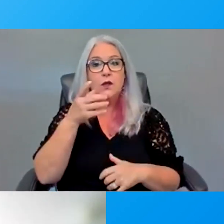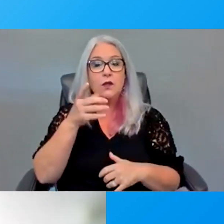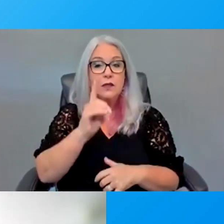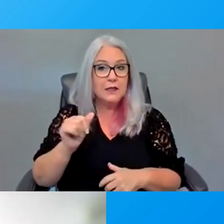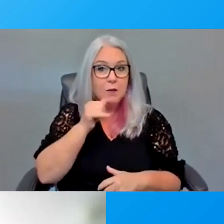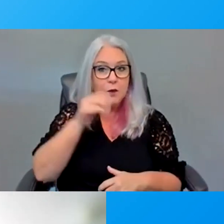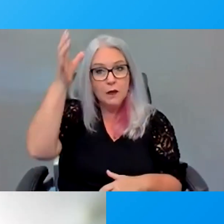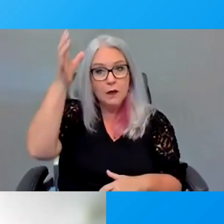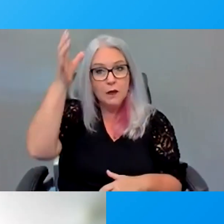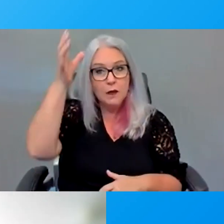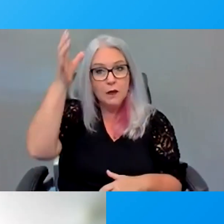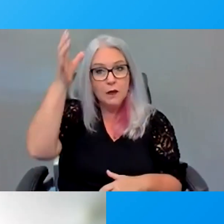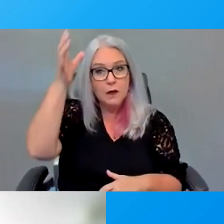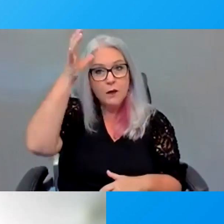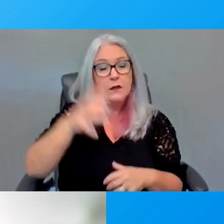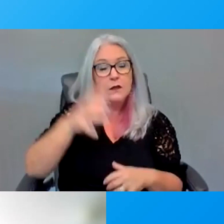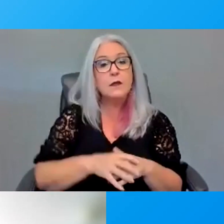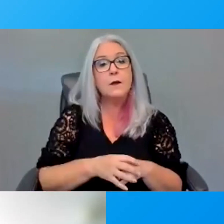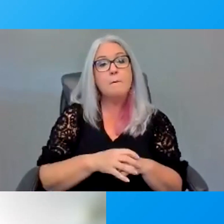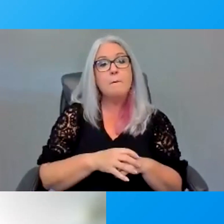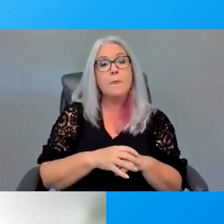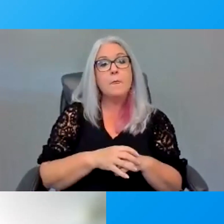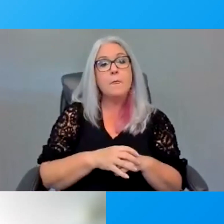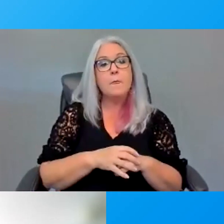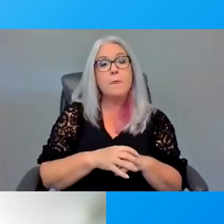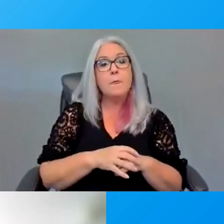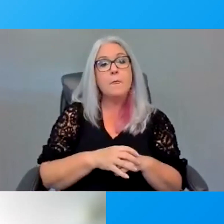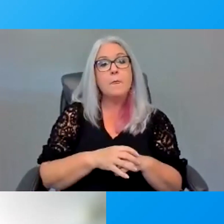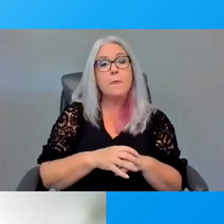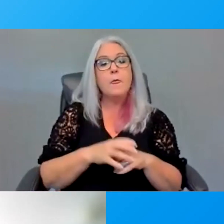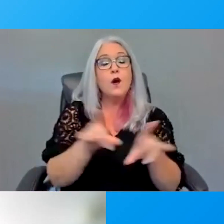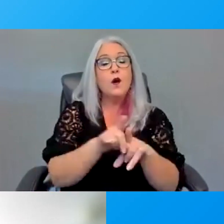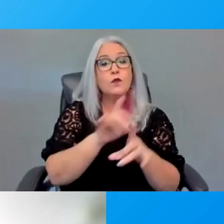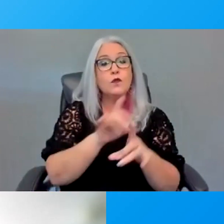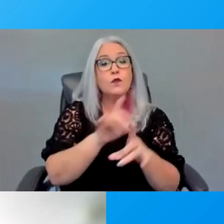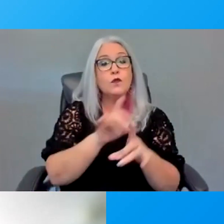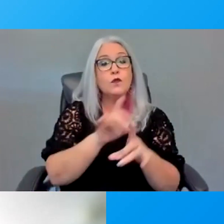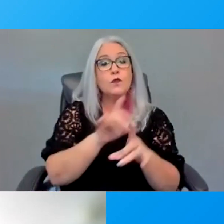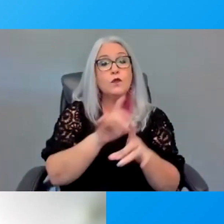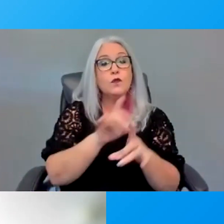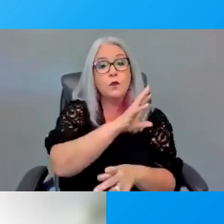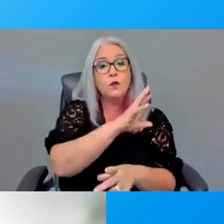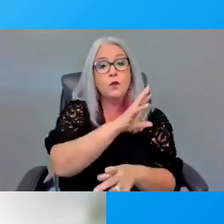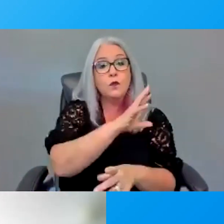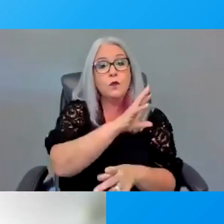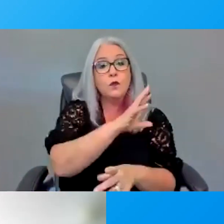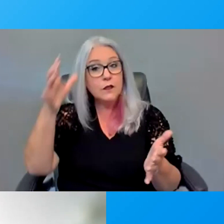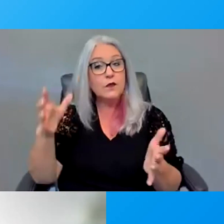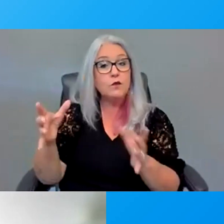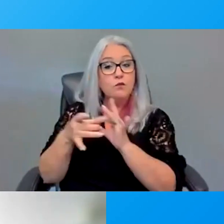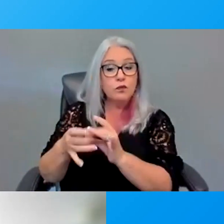larger National Research Center for Parents with Disabilities. And so that's a great resource for legal